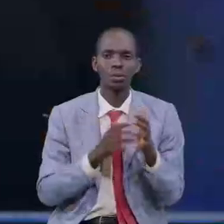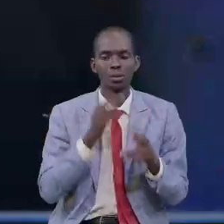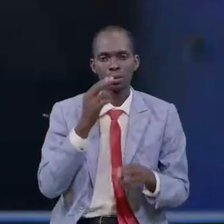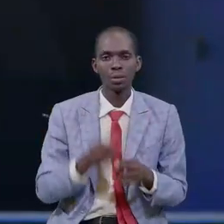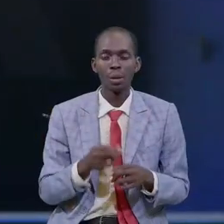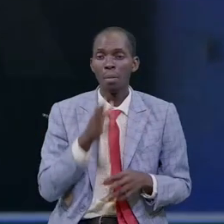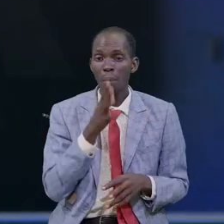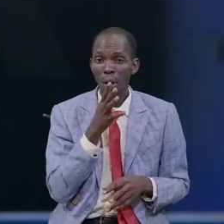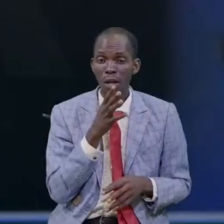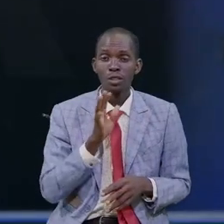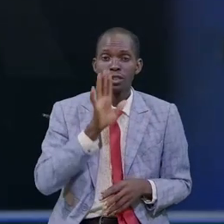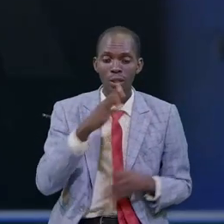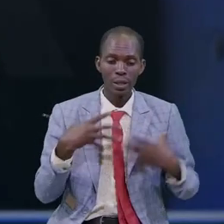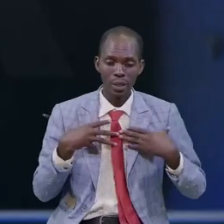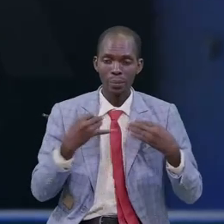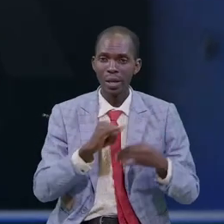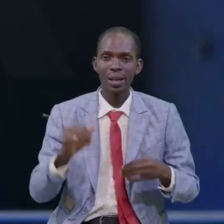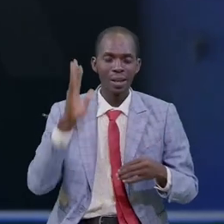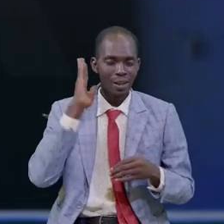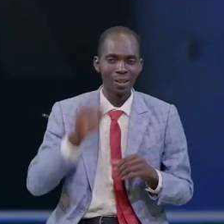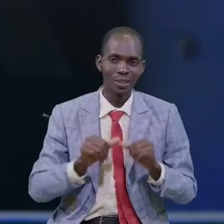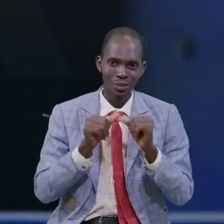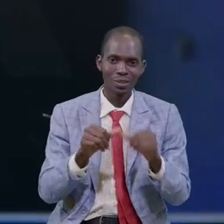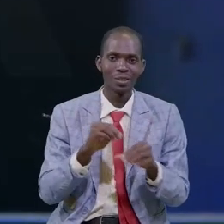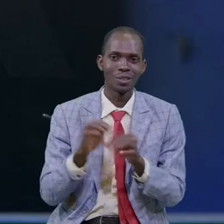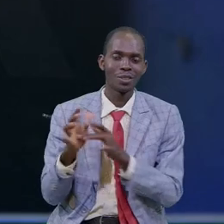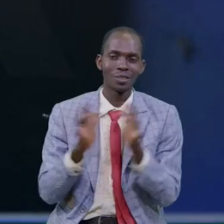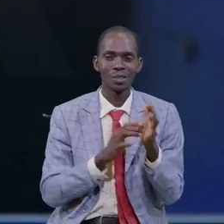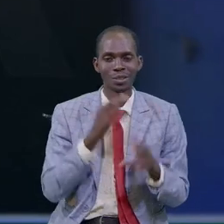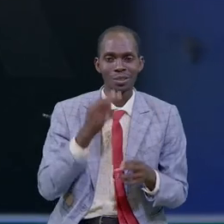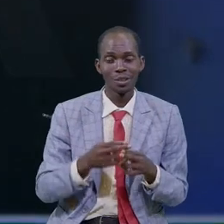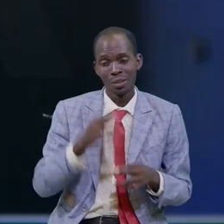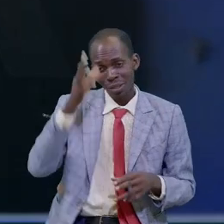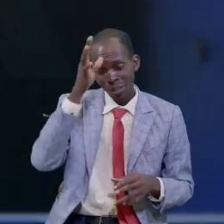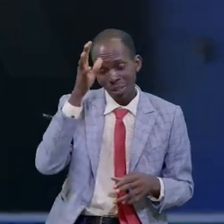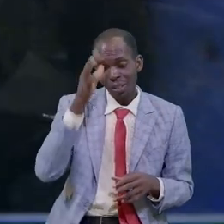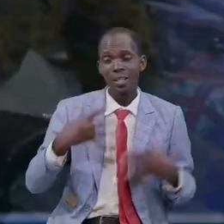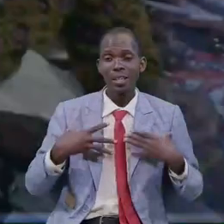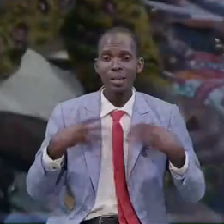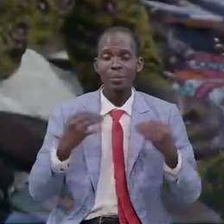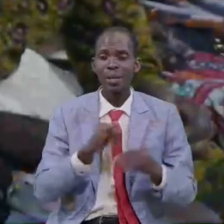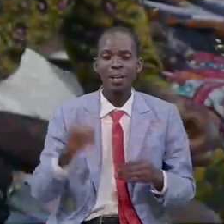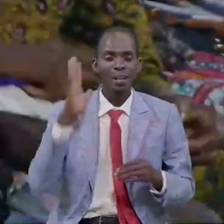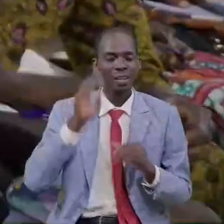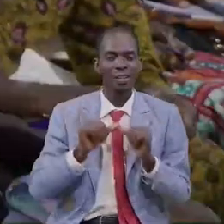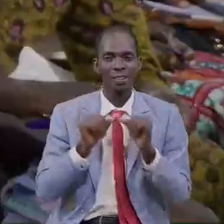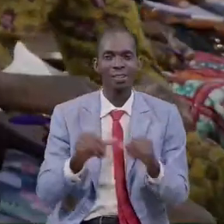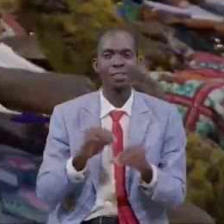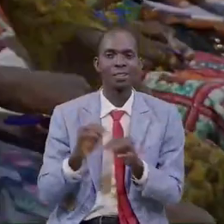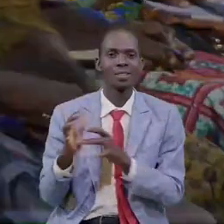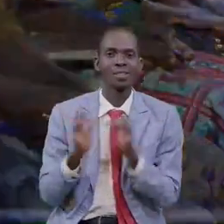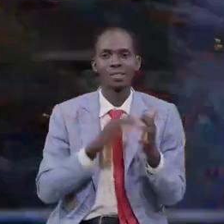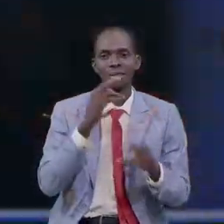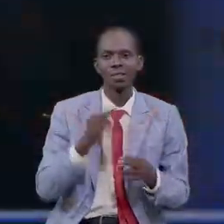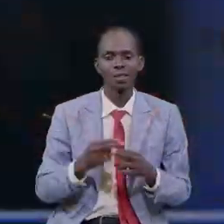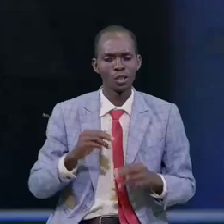will continue. La guérison va continuer. Papa, healing will continue. La guérison va continuer. Young boy, young